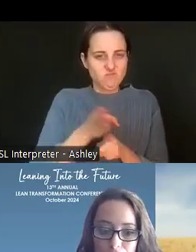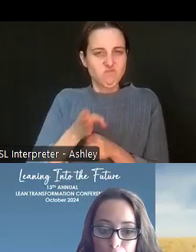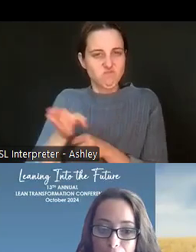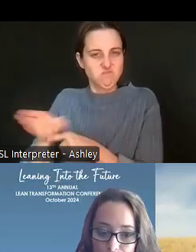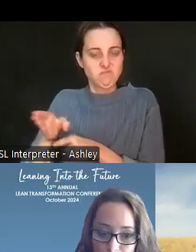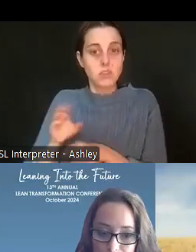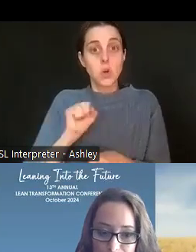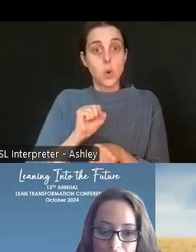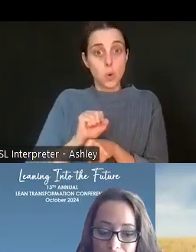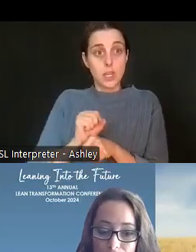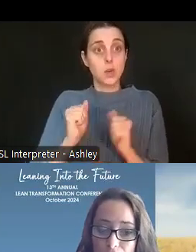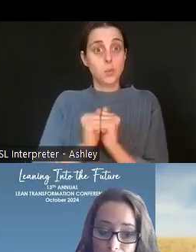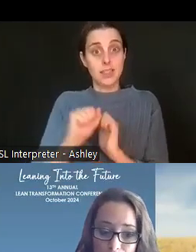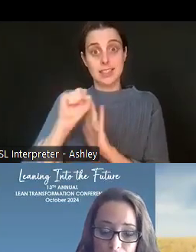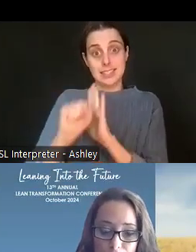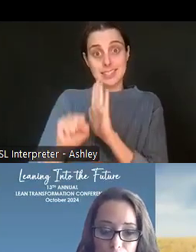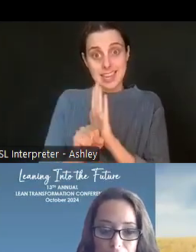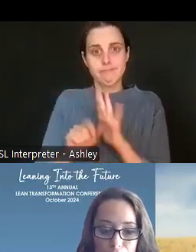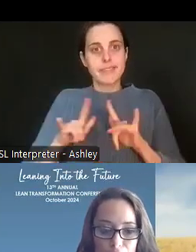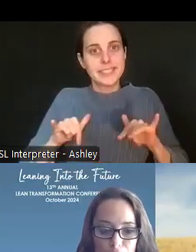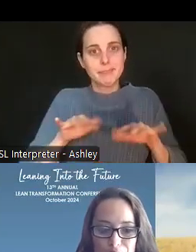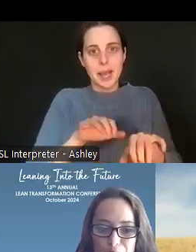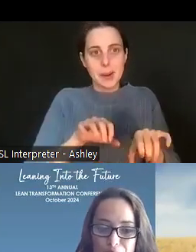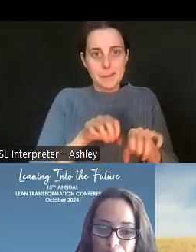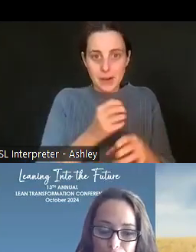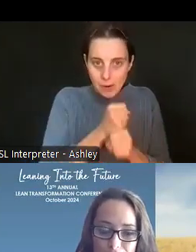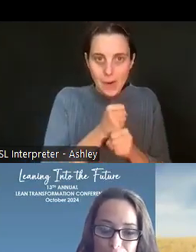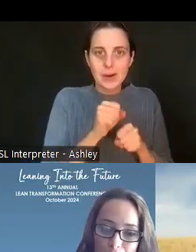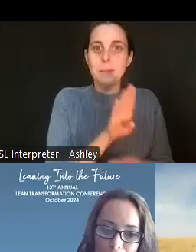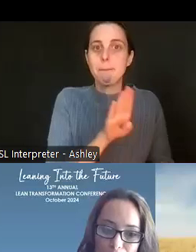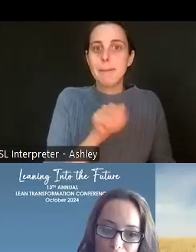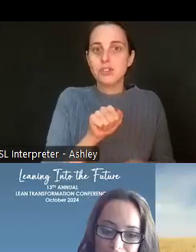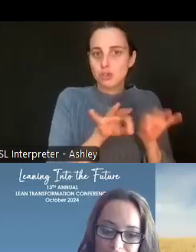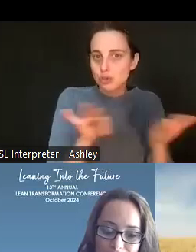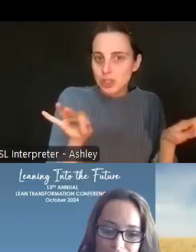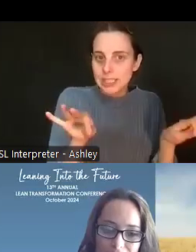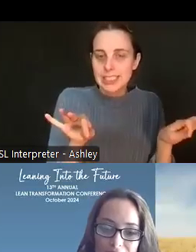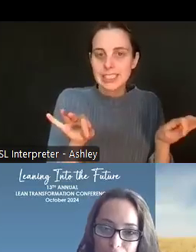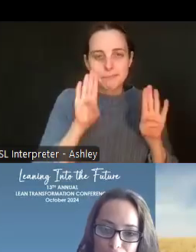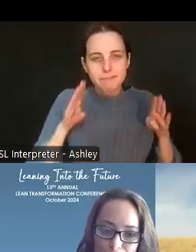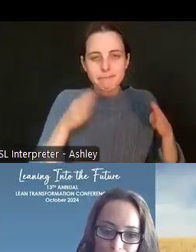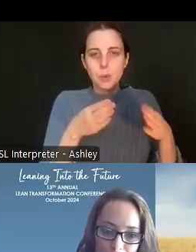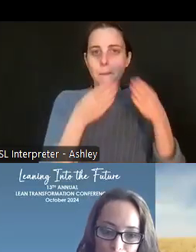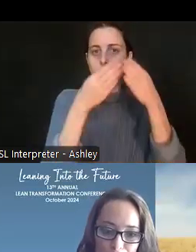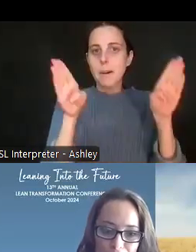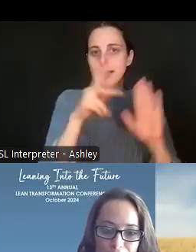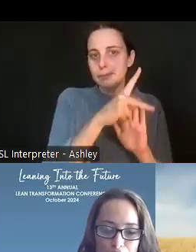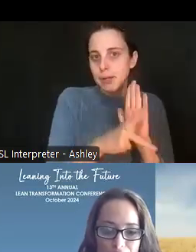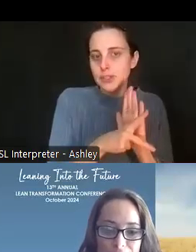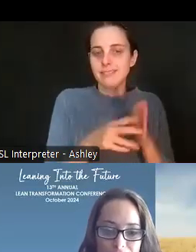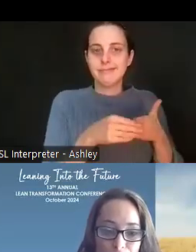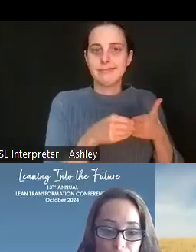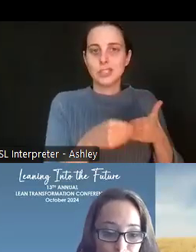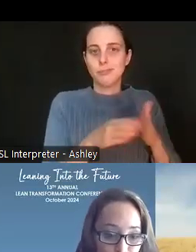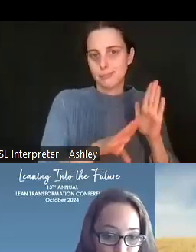Amy earned her bachelor's and her master's of public administration with a focus on public policy and leadership development.